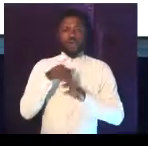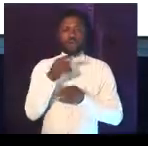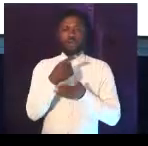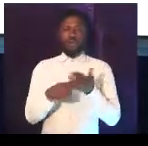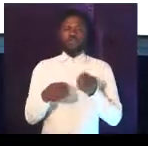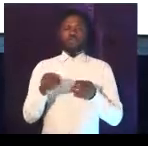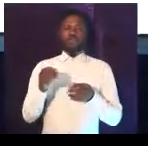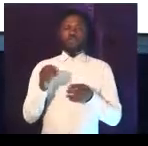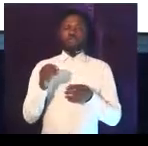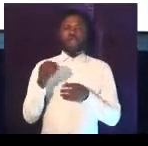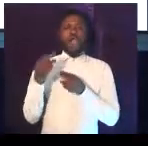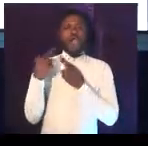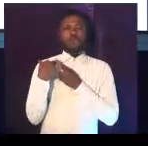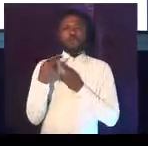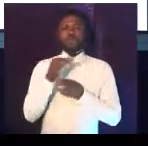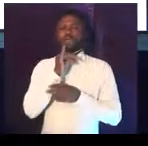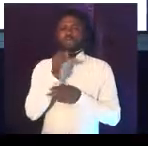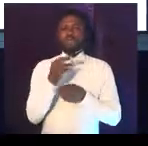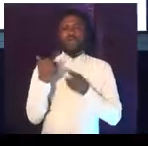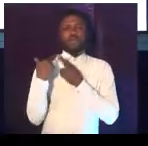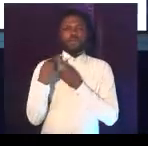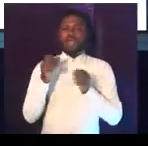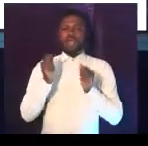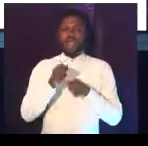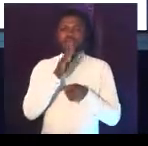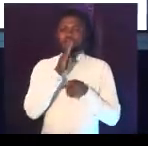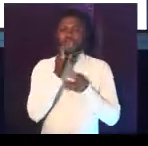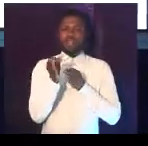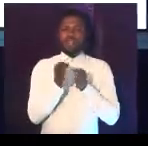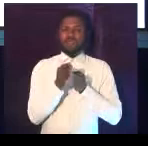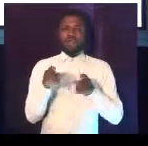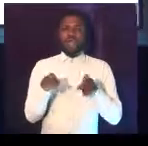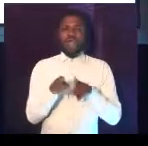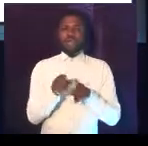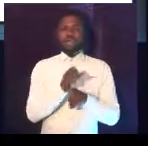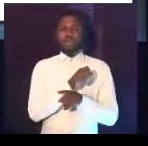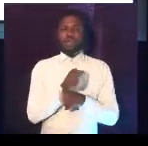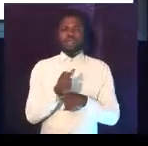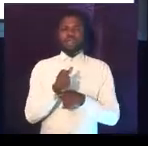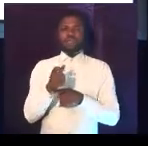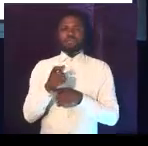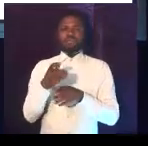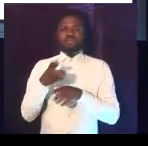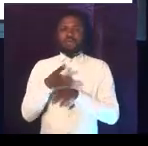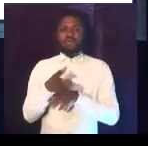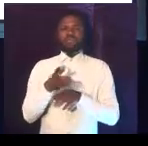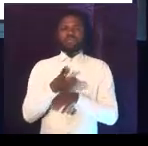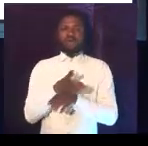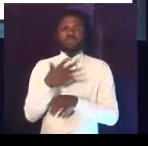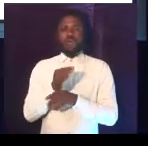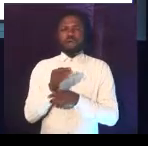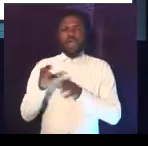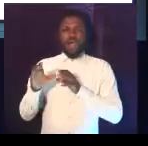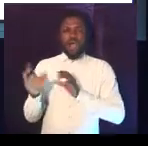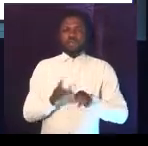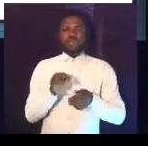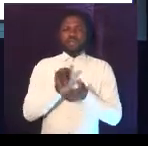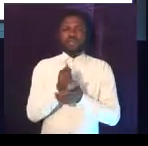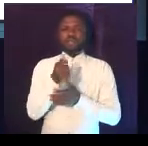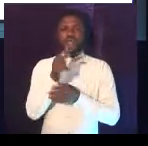Let's look at what obligation is. Obligation can be defined as a course of